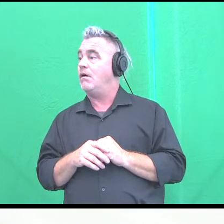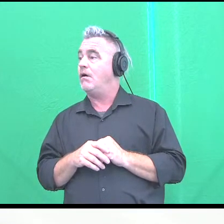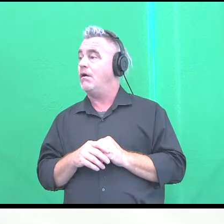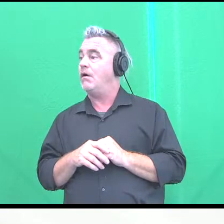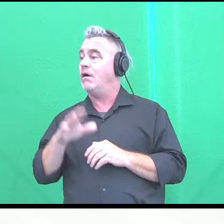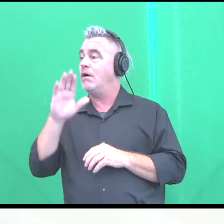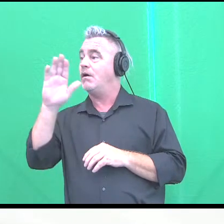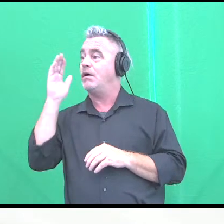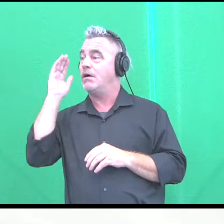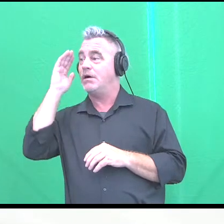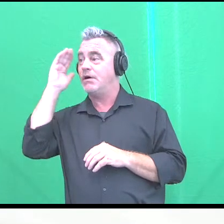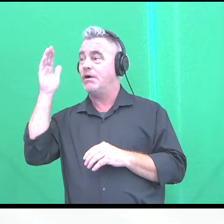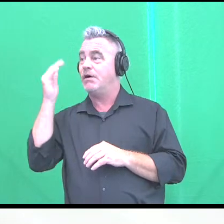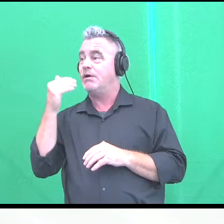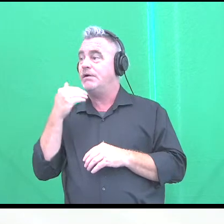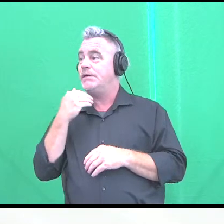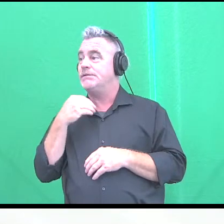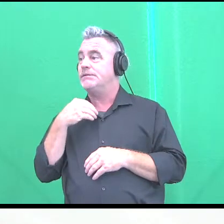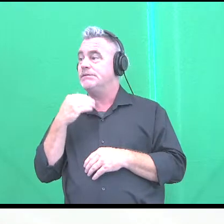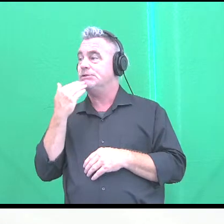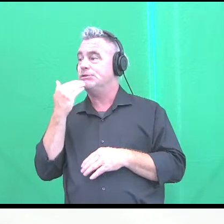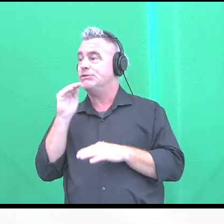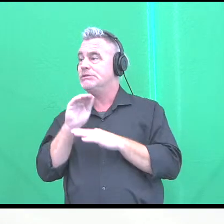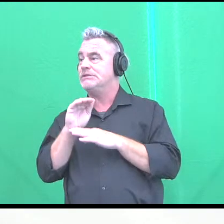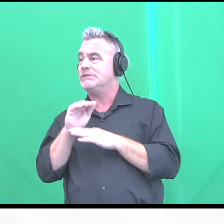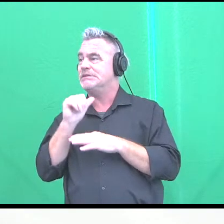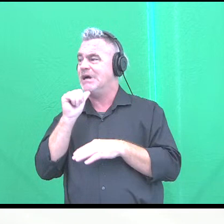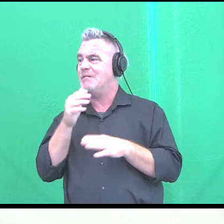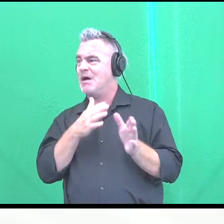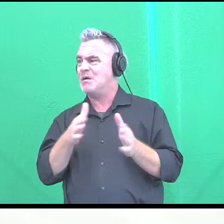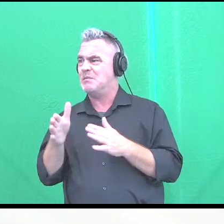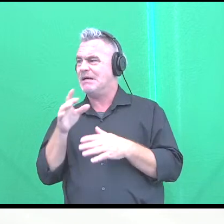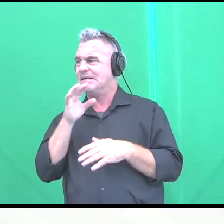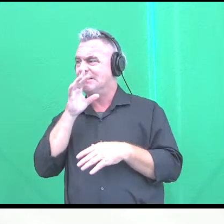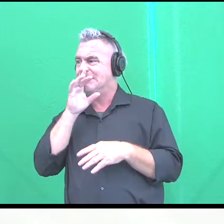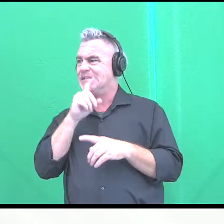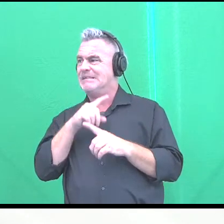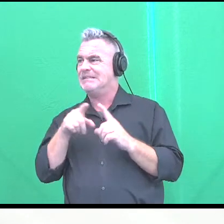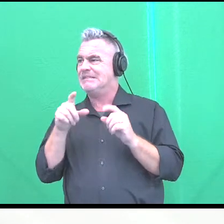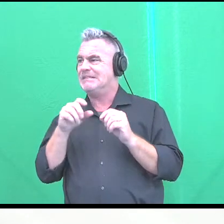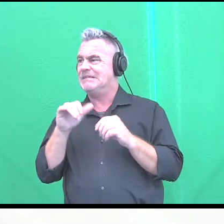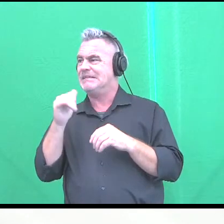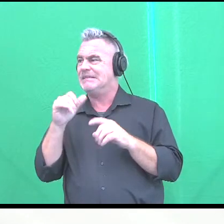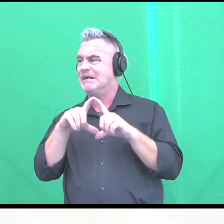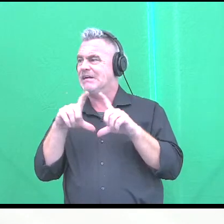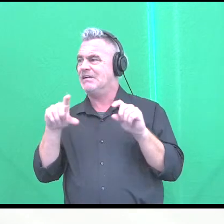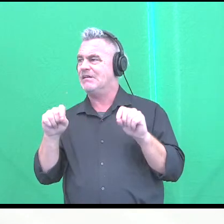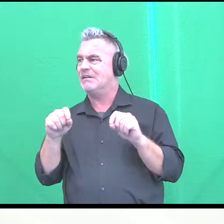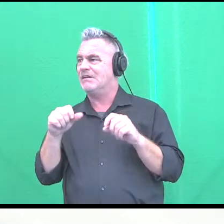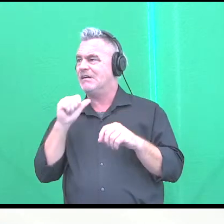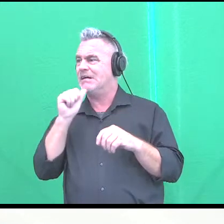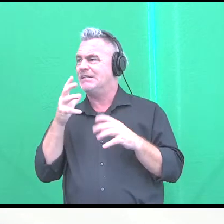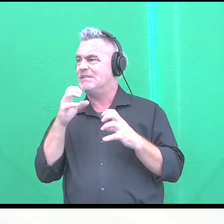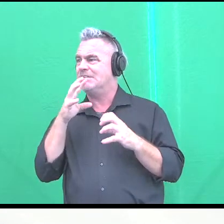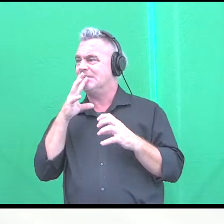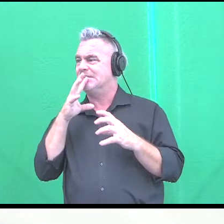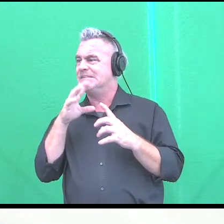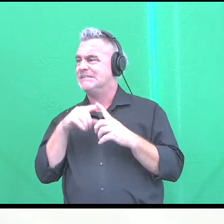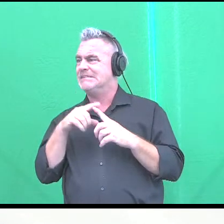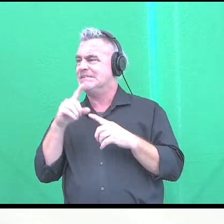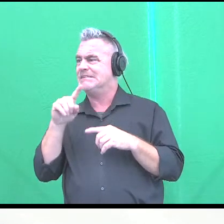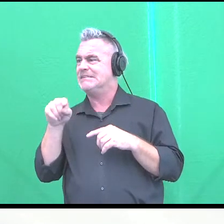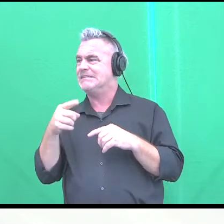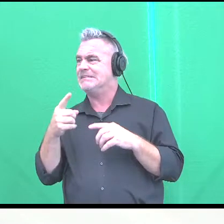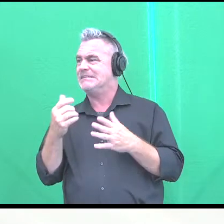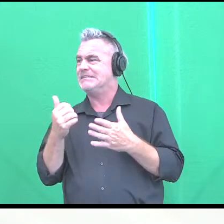Good evening, everybody. I really wasn't planning on speaking when I signed that yellow card, but I thought it would